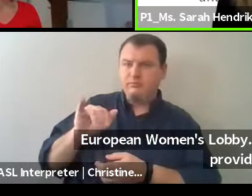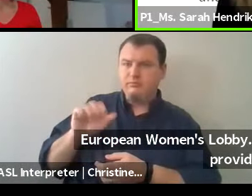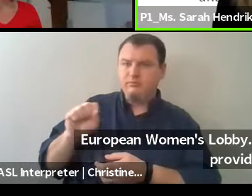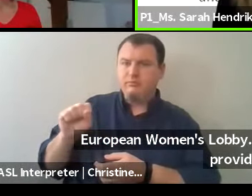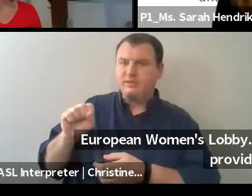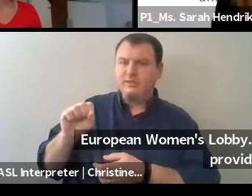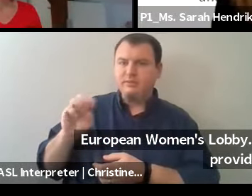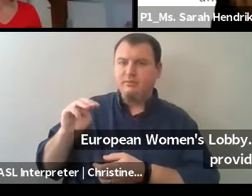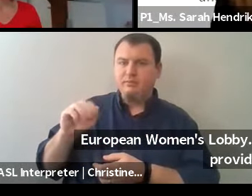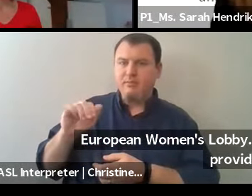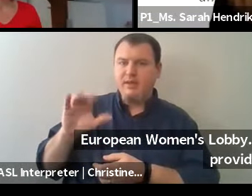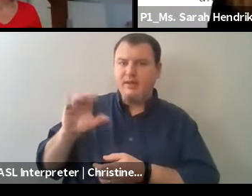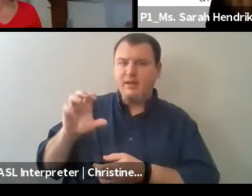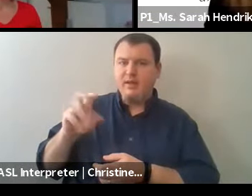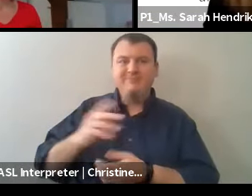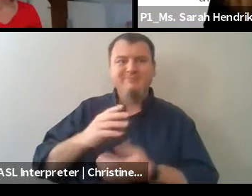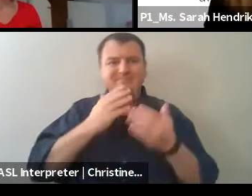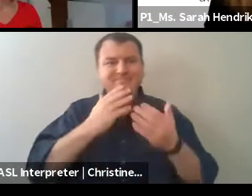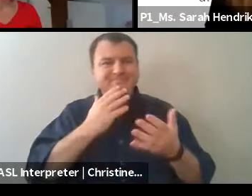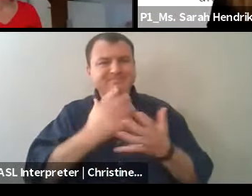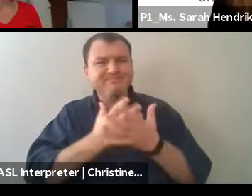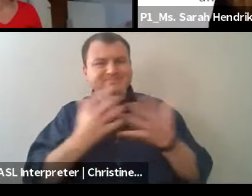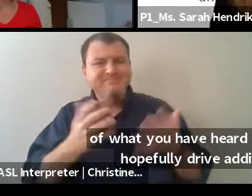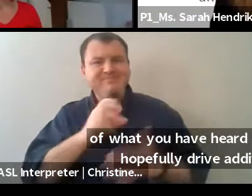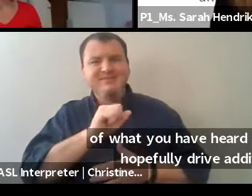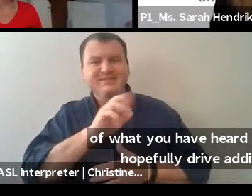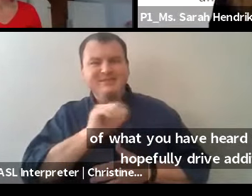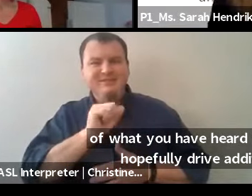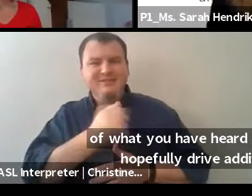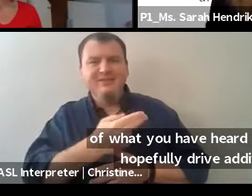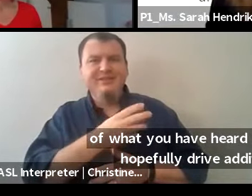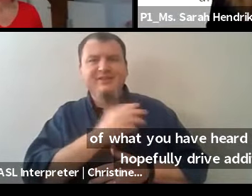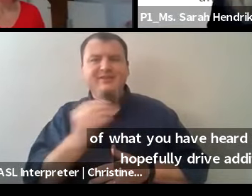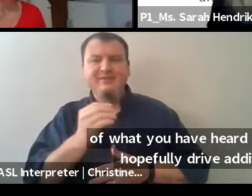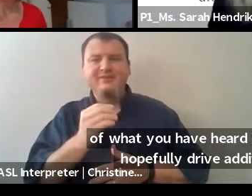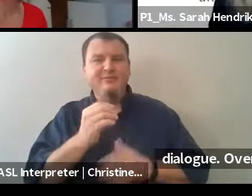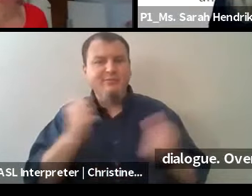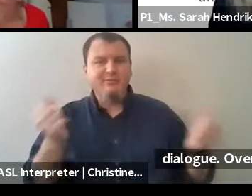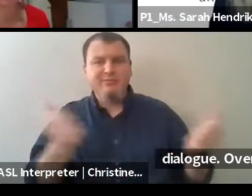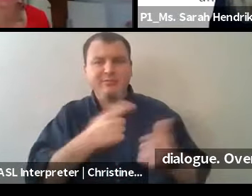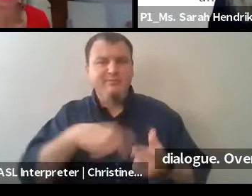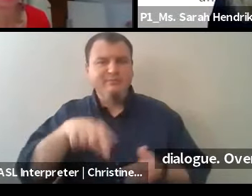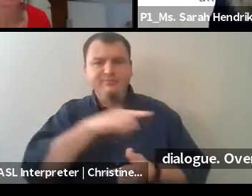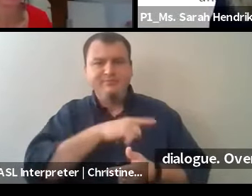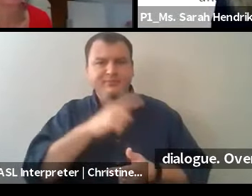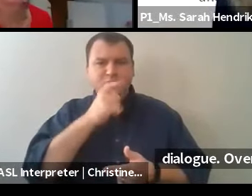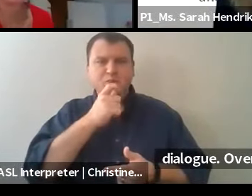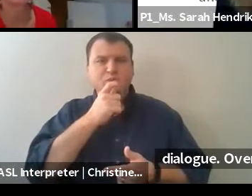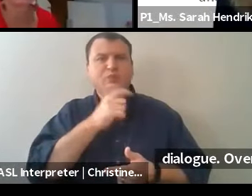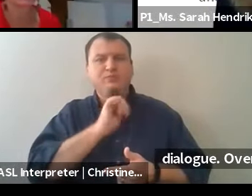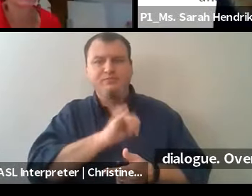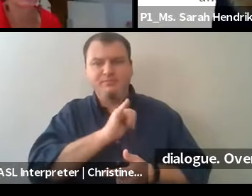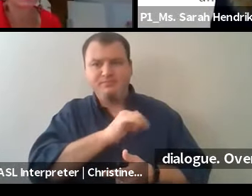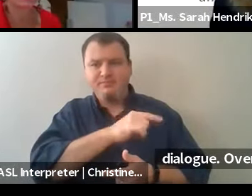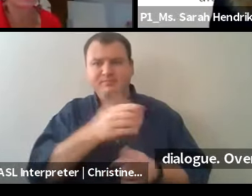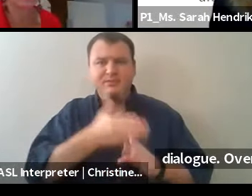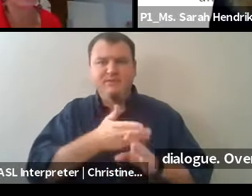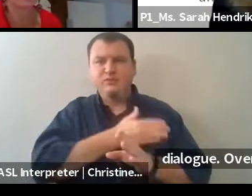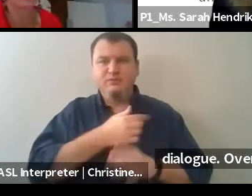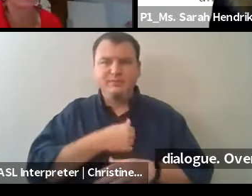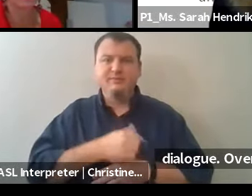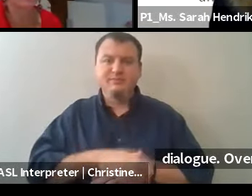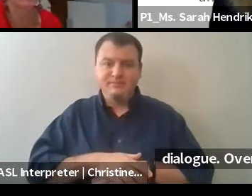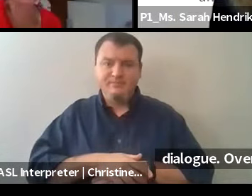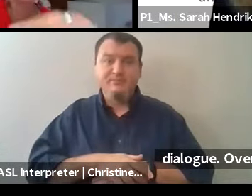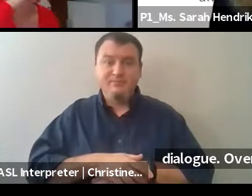Thank you so much, Sarah, and thanks to all the esteemed panelists who've gone before me. Thank you